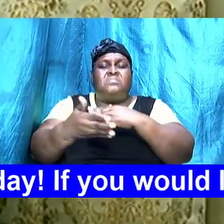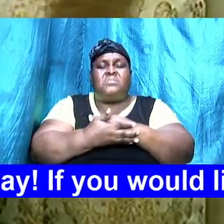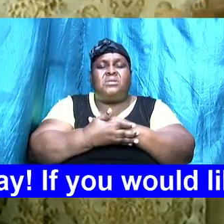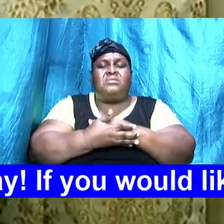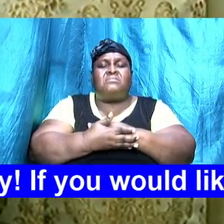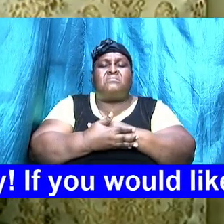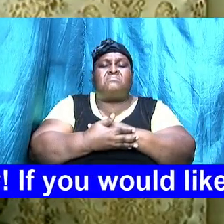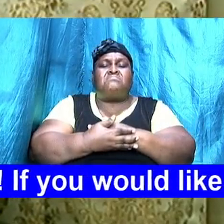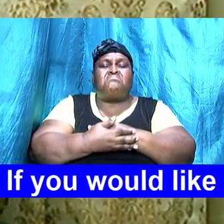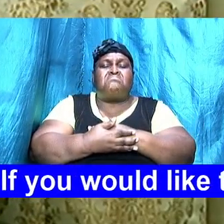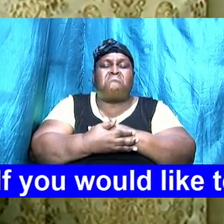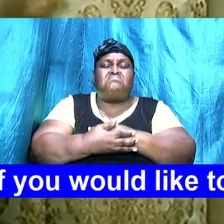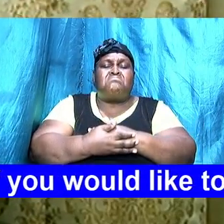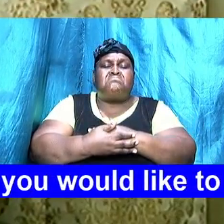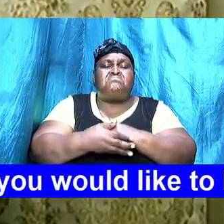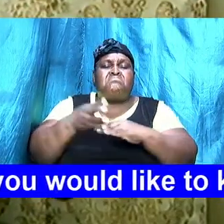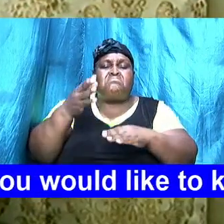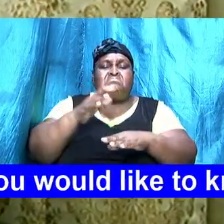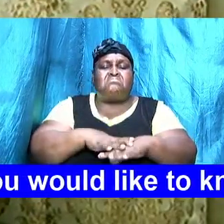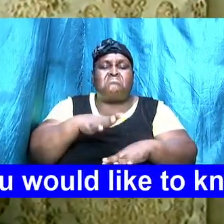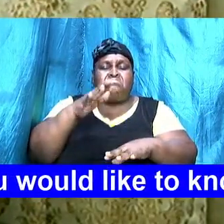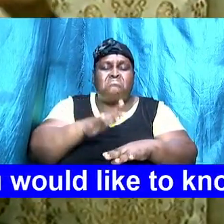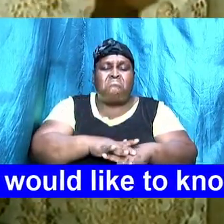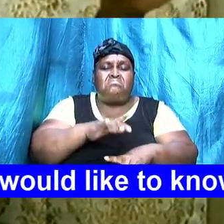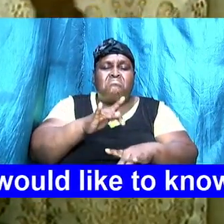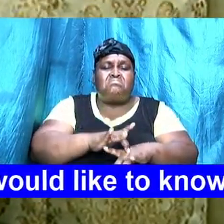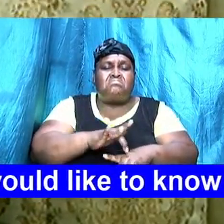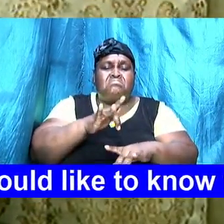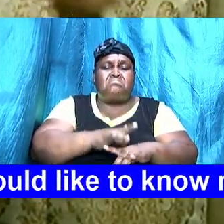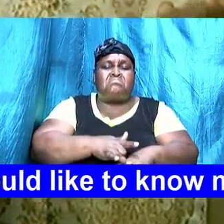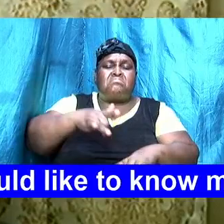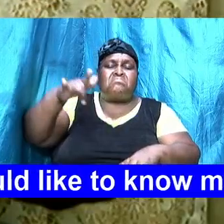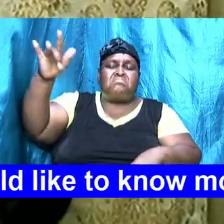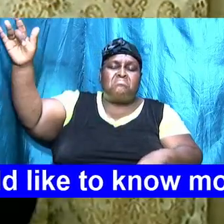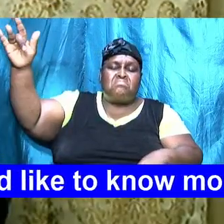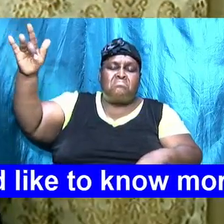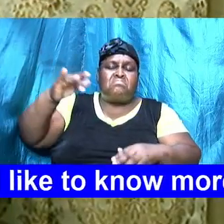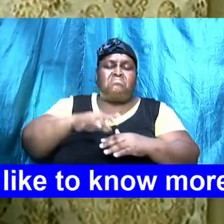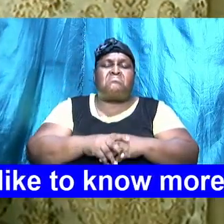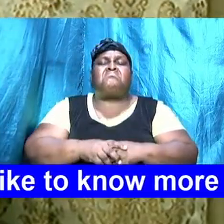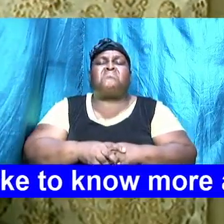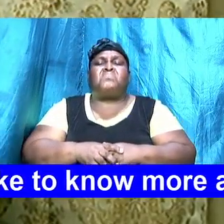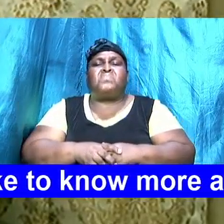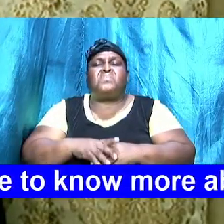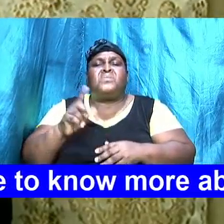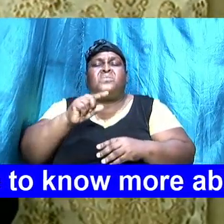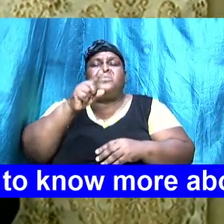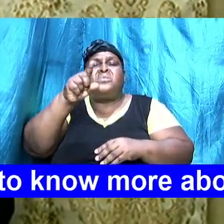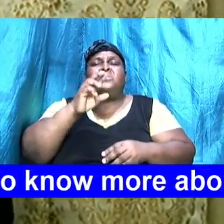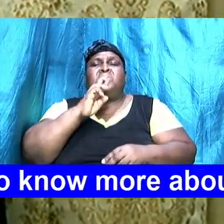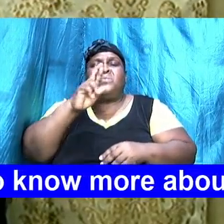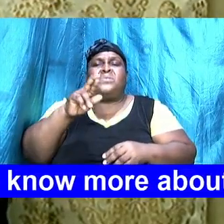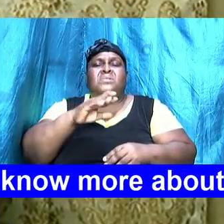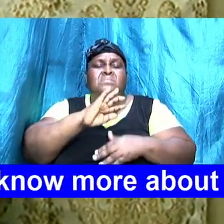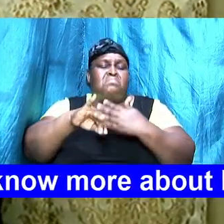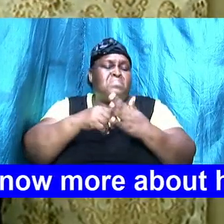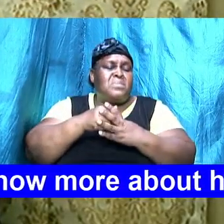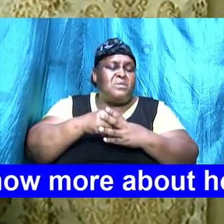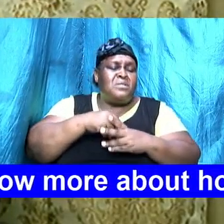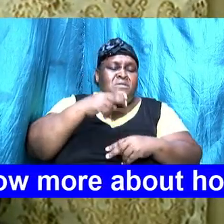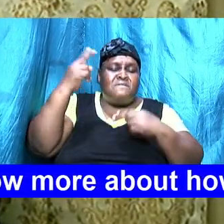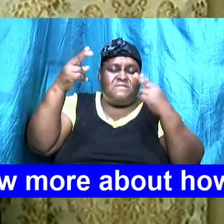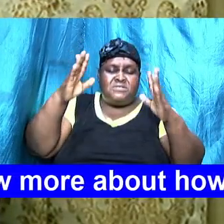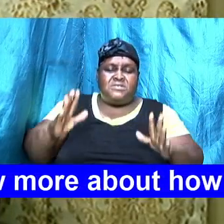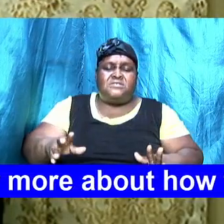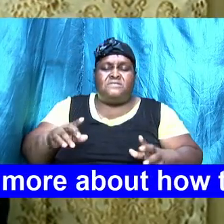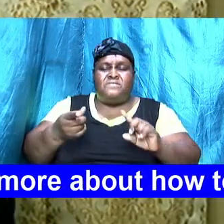right across the family in Jamaica, across the world, wherever you are, all of our visitors and friends,